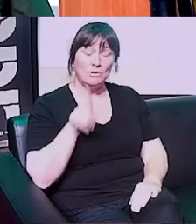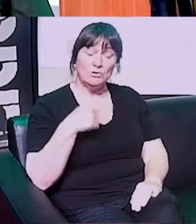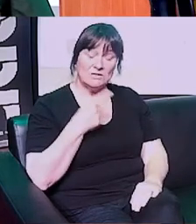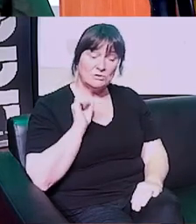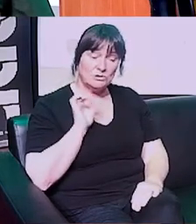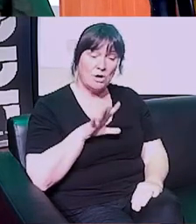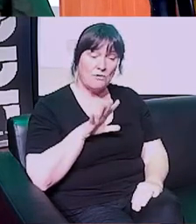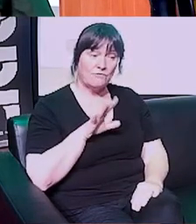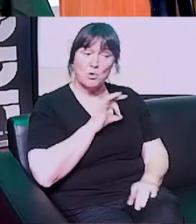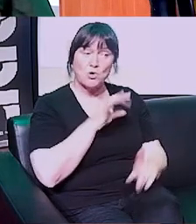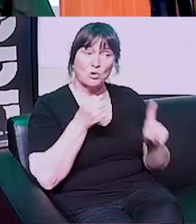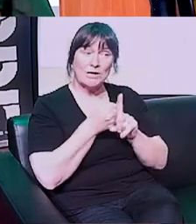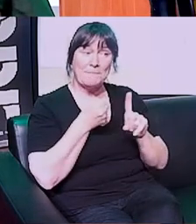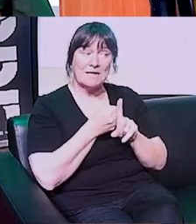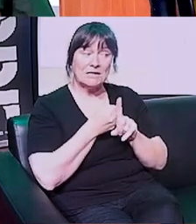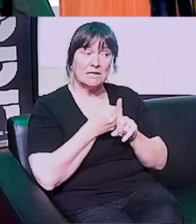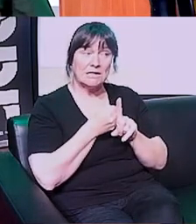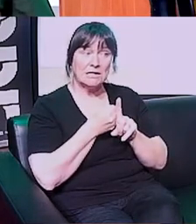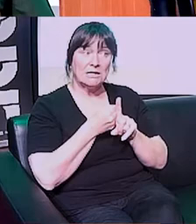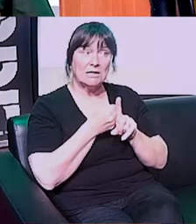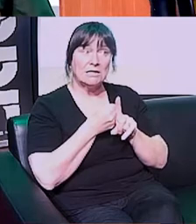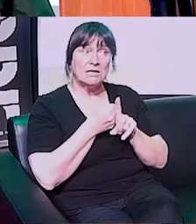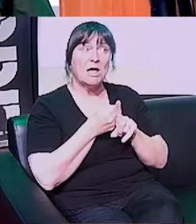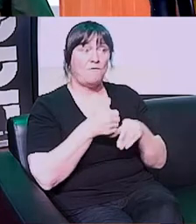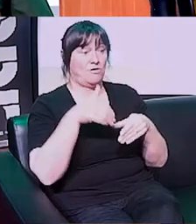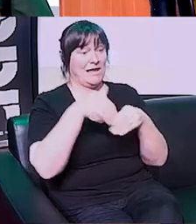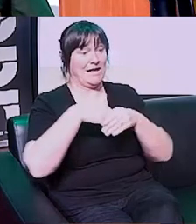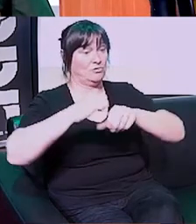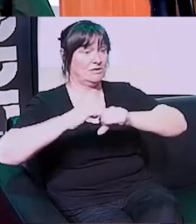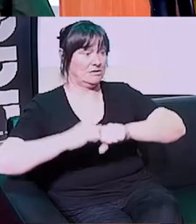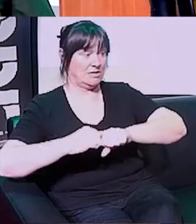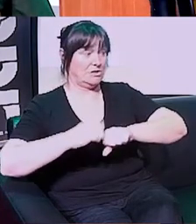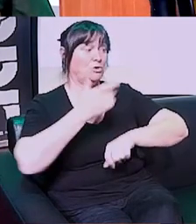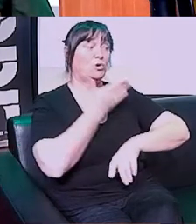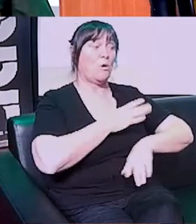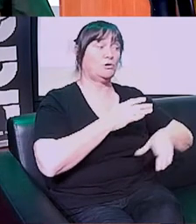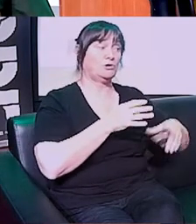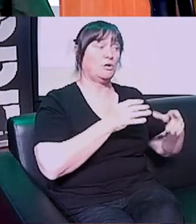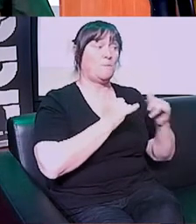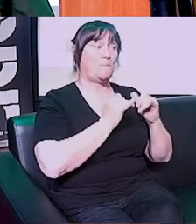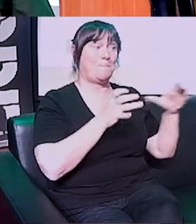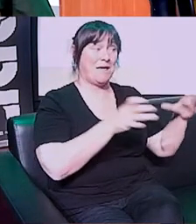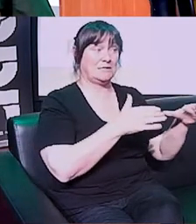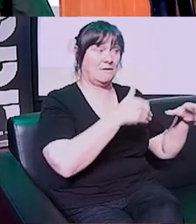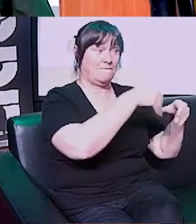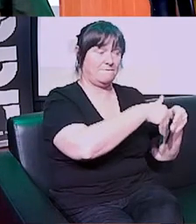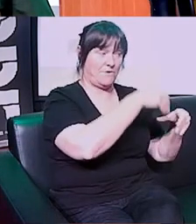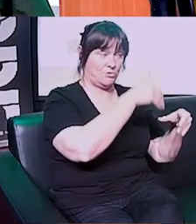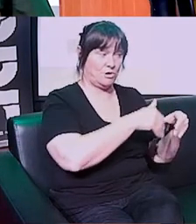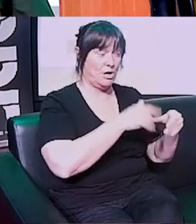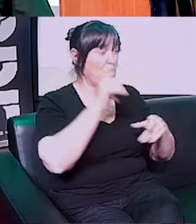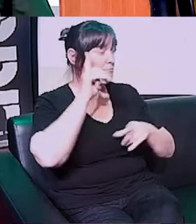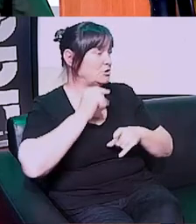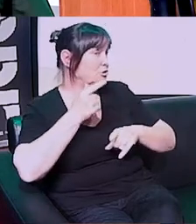yourself, I'm not campaigning necessarily for the electorate seat. Yes. I want your party vote. Yet you could have a